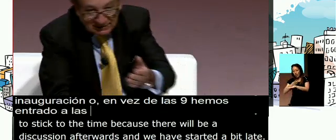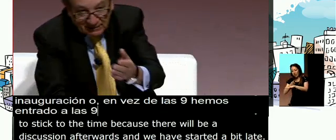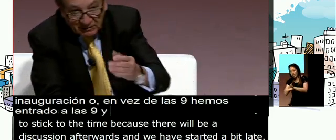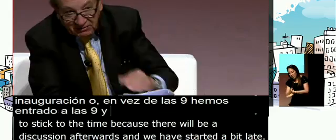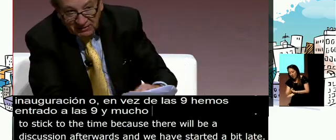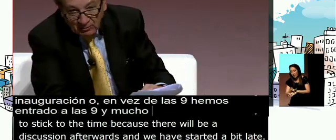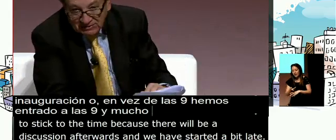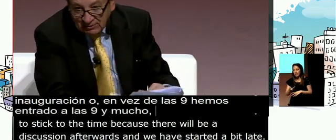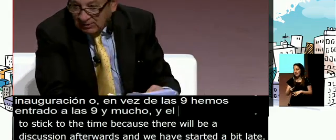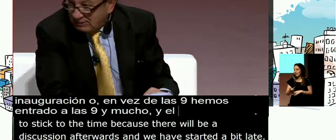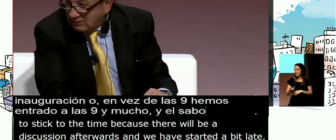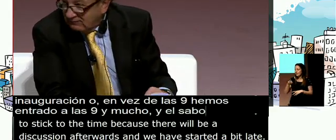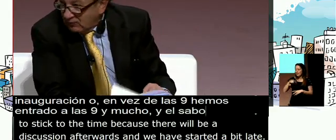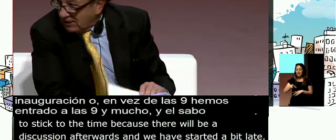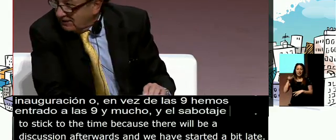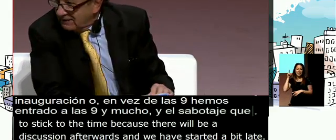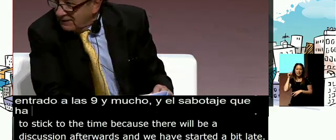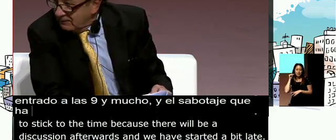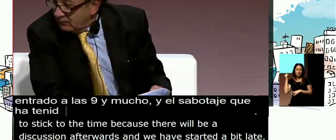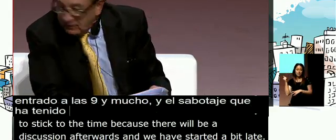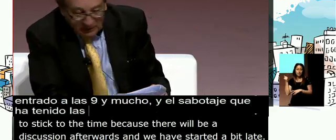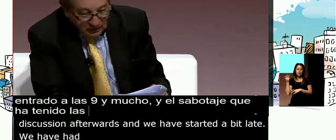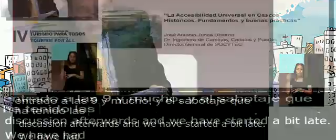We have had some technical problems.